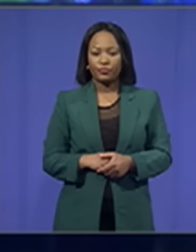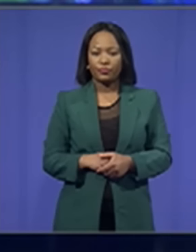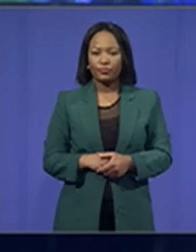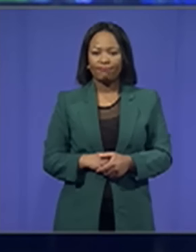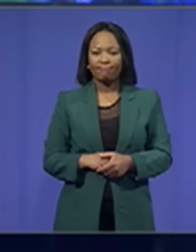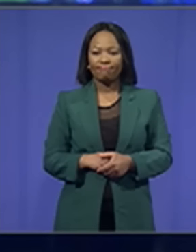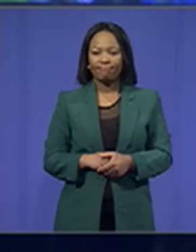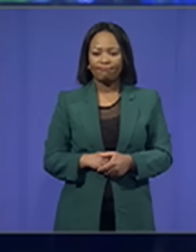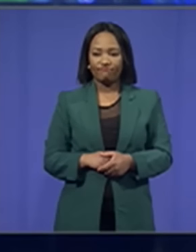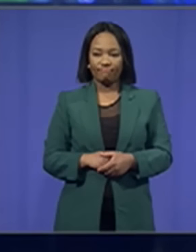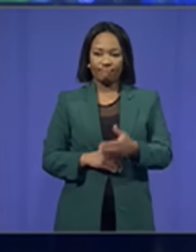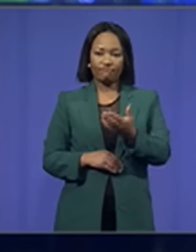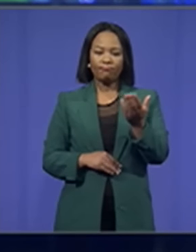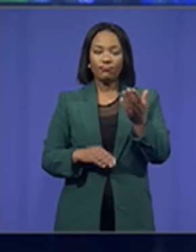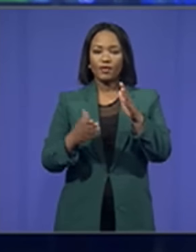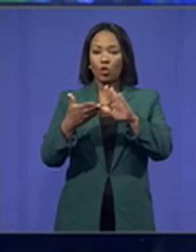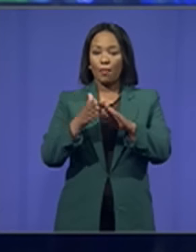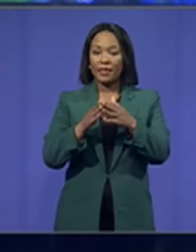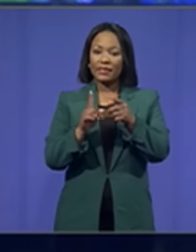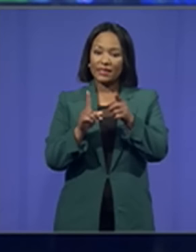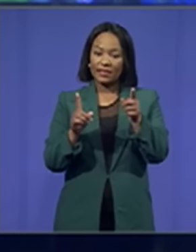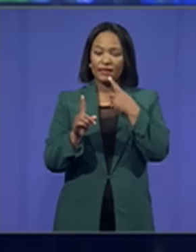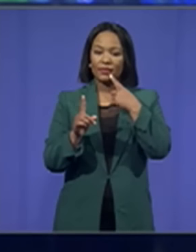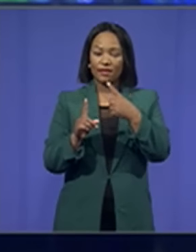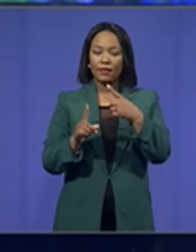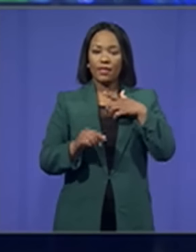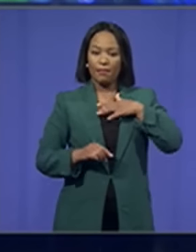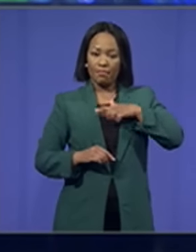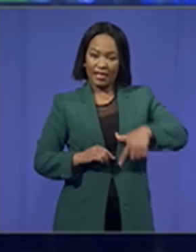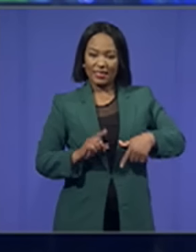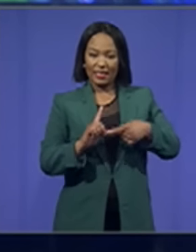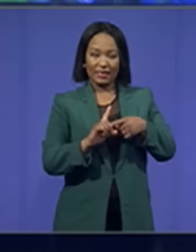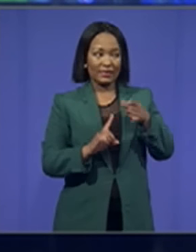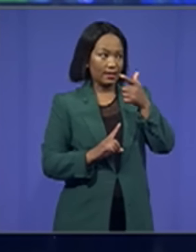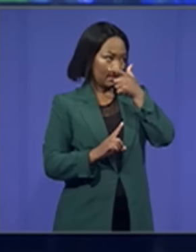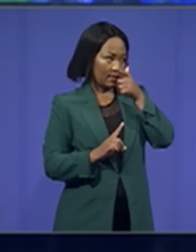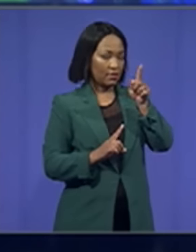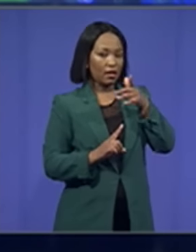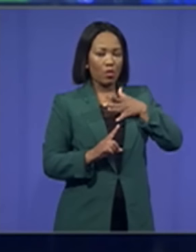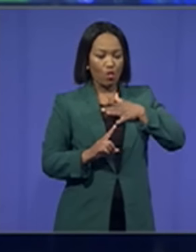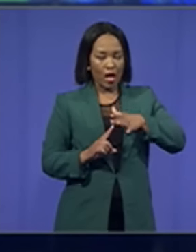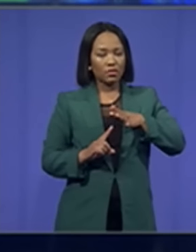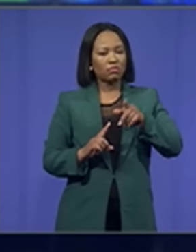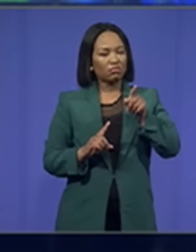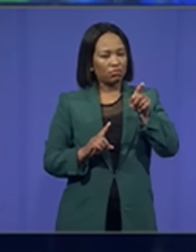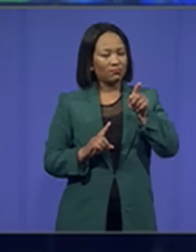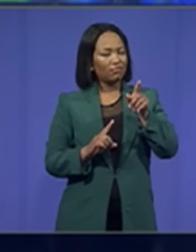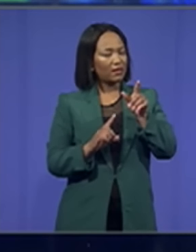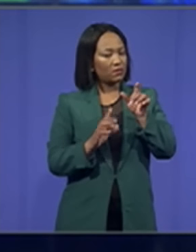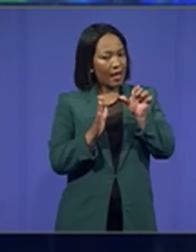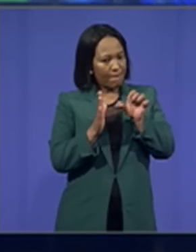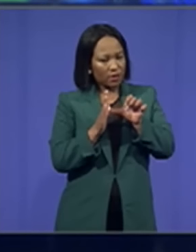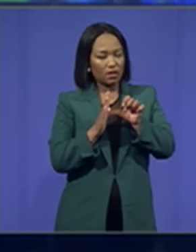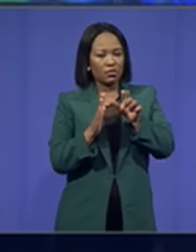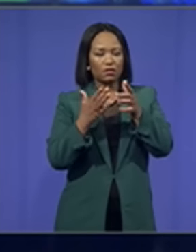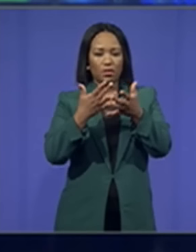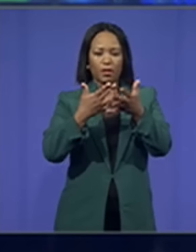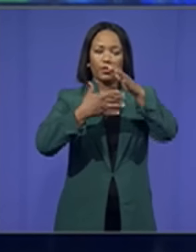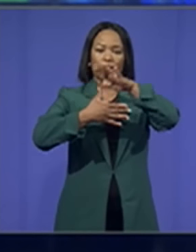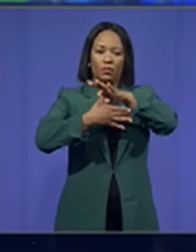Ho sa le jwalo mekgatlo ba a batla hore mo president Cyril Ramaphosa a behe ka sehlohong polokeho le tshireletso ya maAfrika Borwa. Moetapele